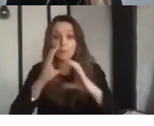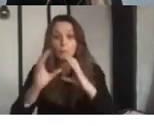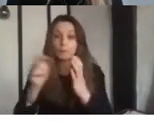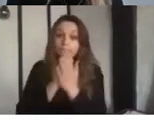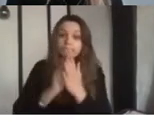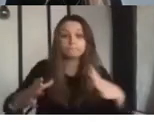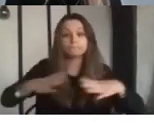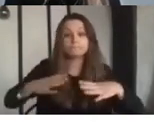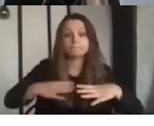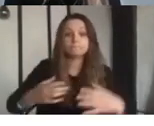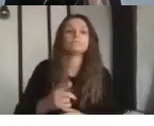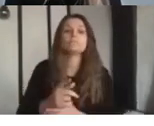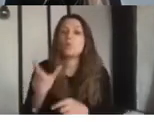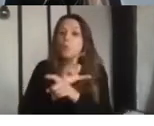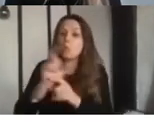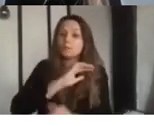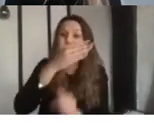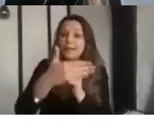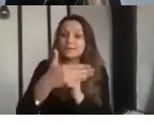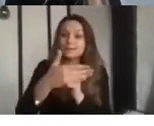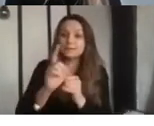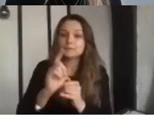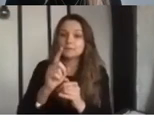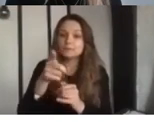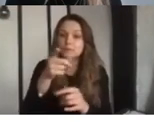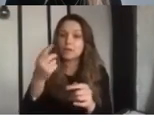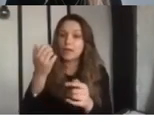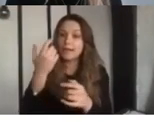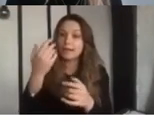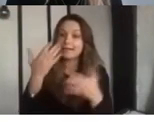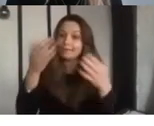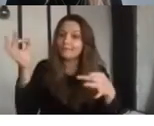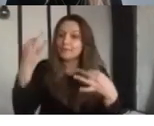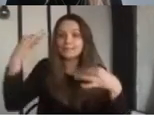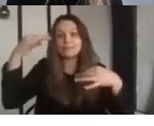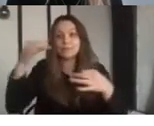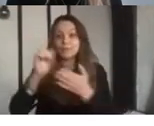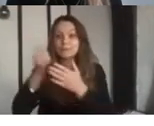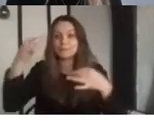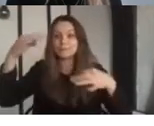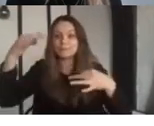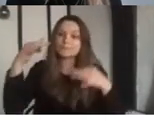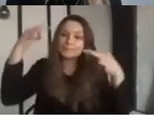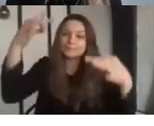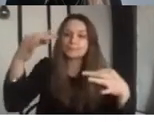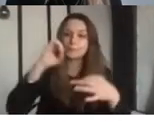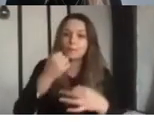at the end of the course, students are awarded an accredited certificate from the exam board.